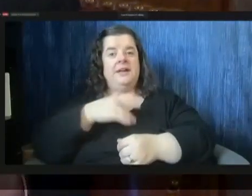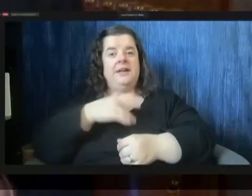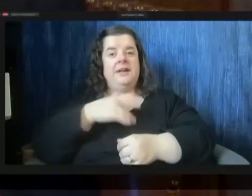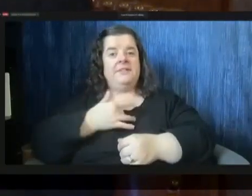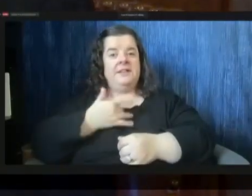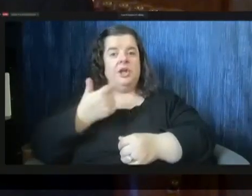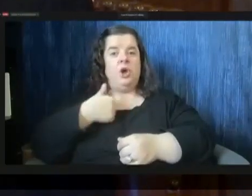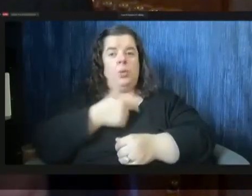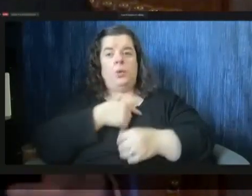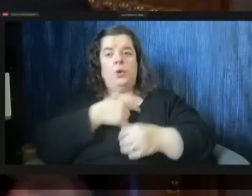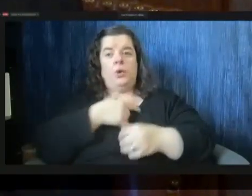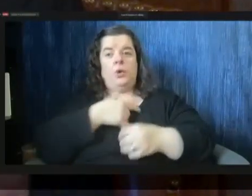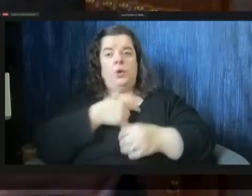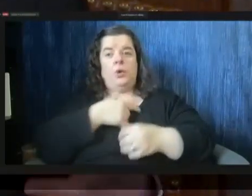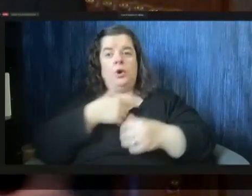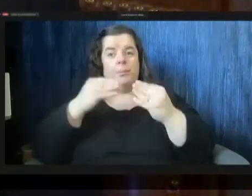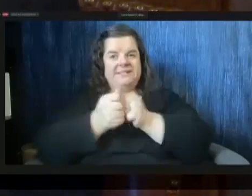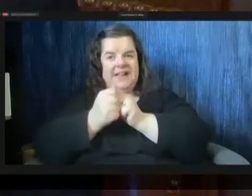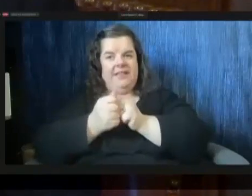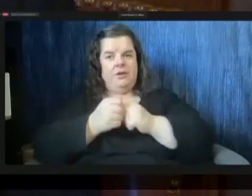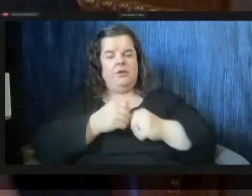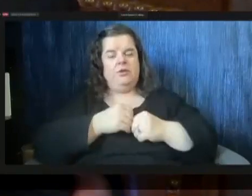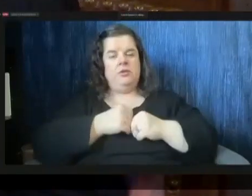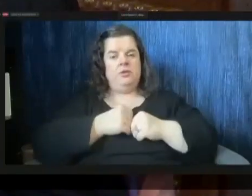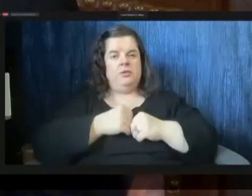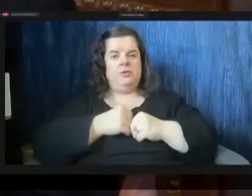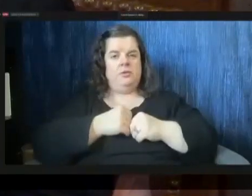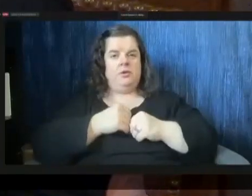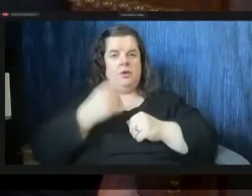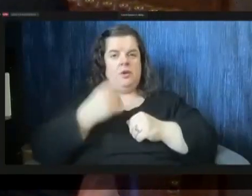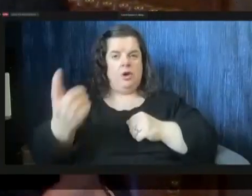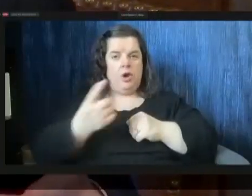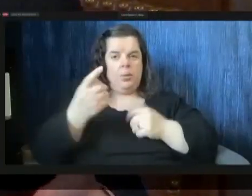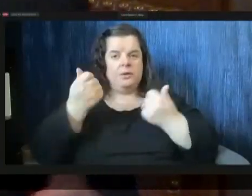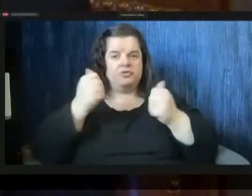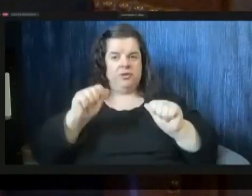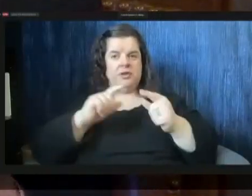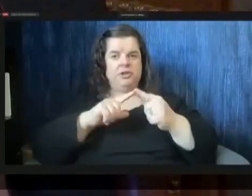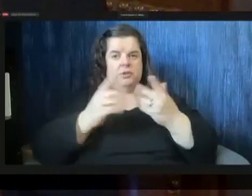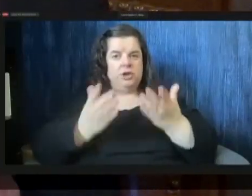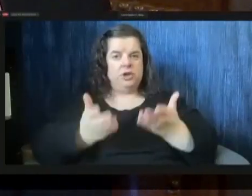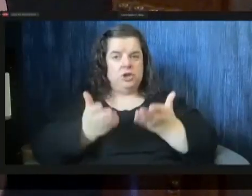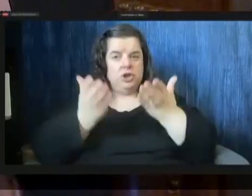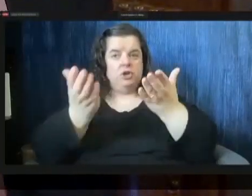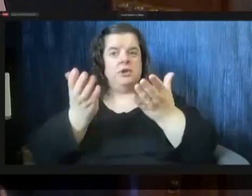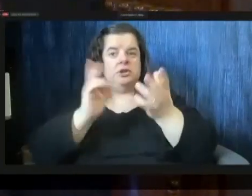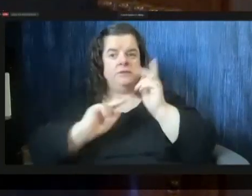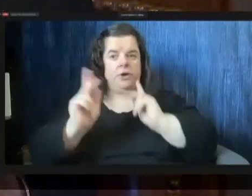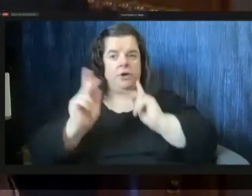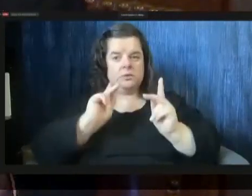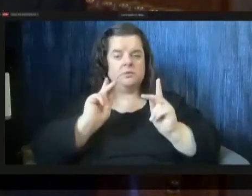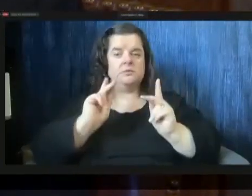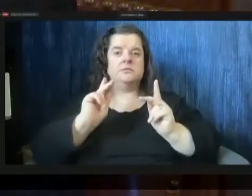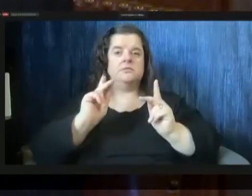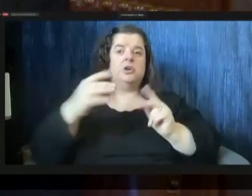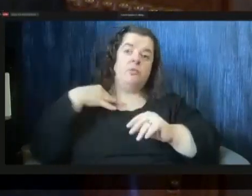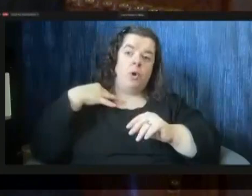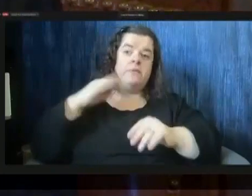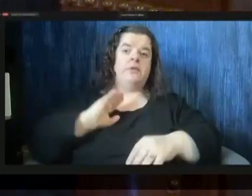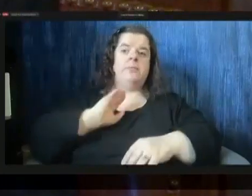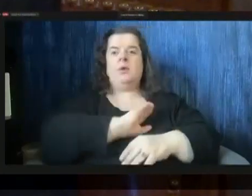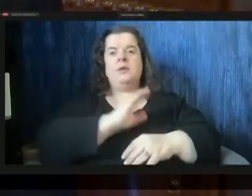right? So, but and I'm always trying to encourage folks to, run for the board, join. If it is an